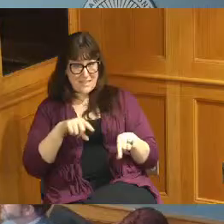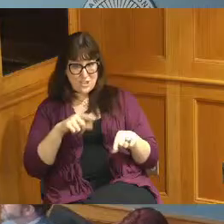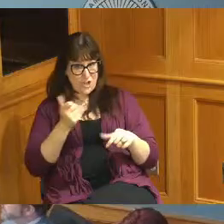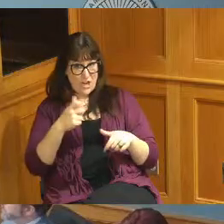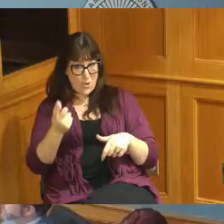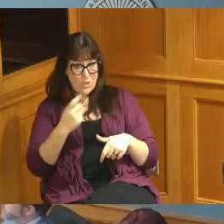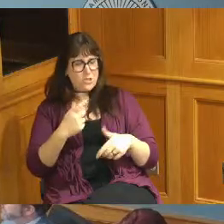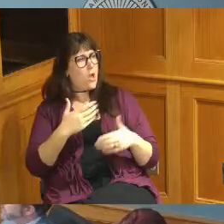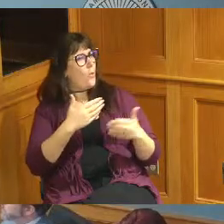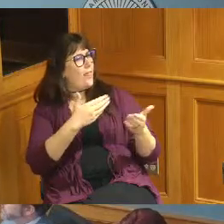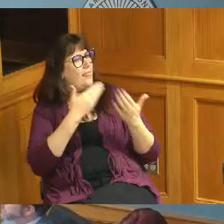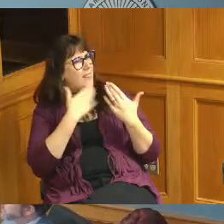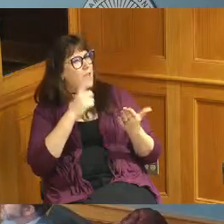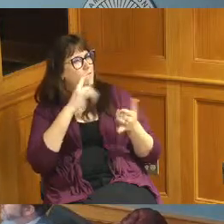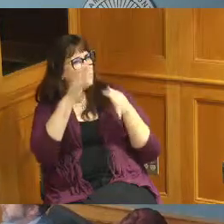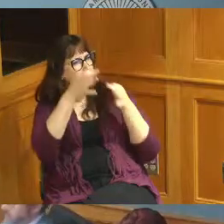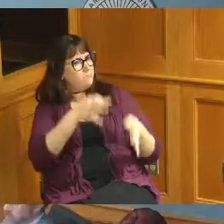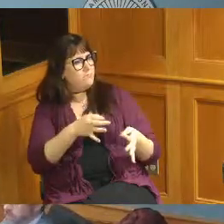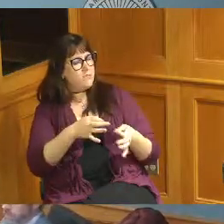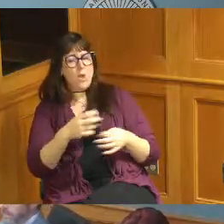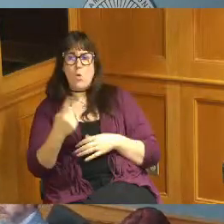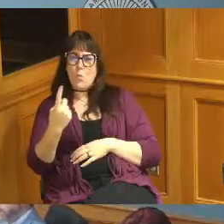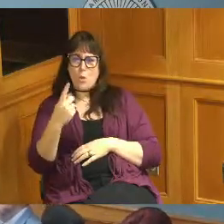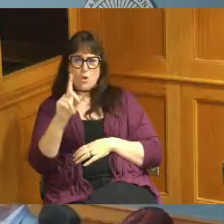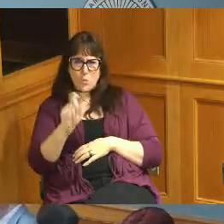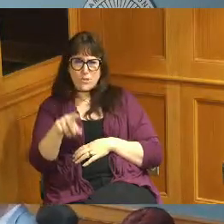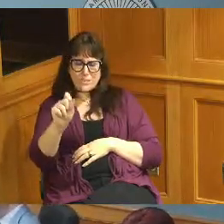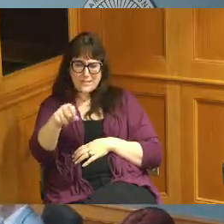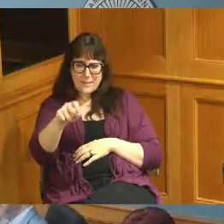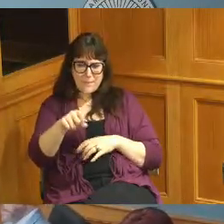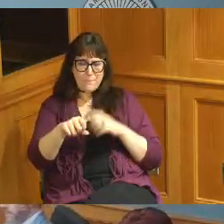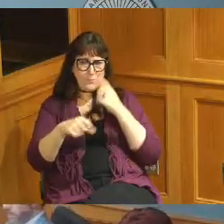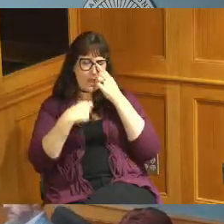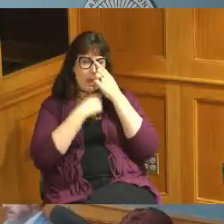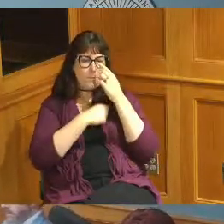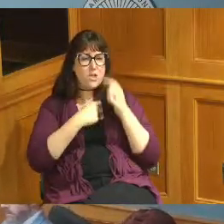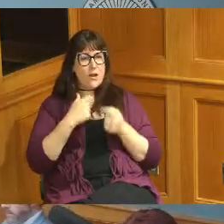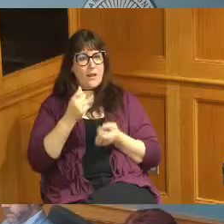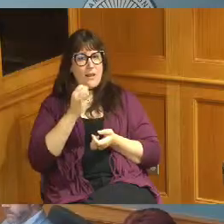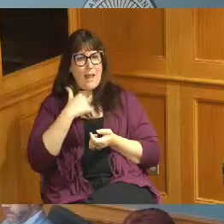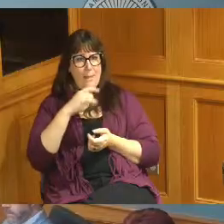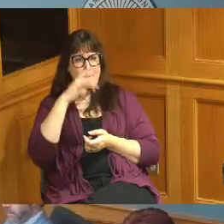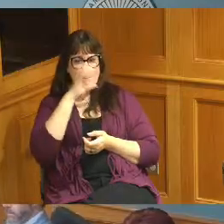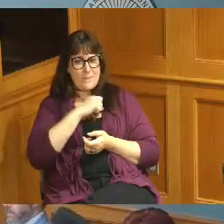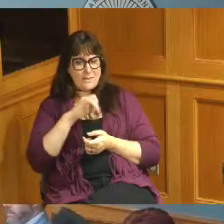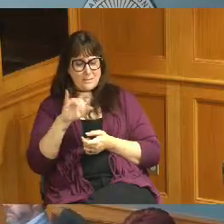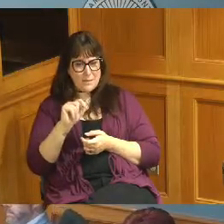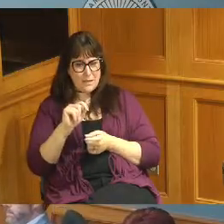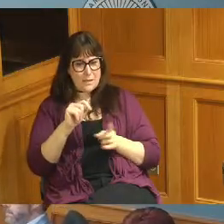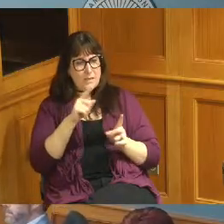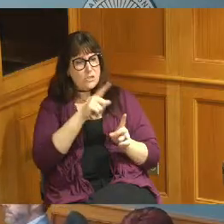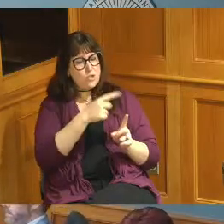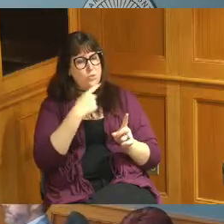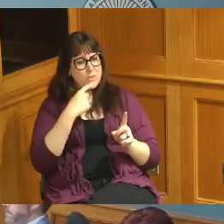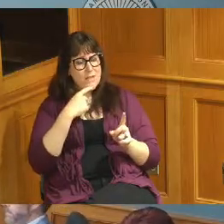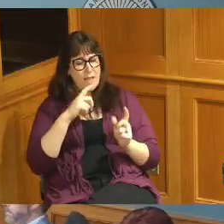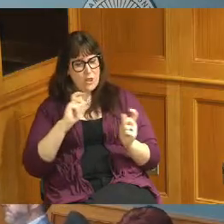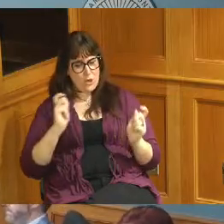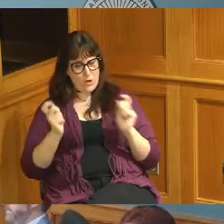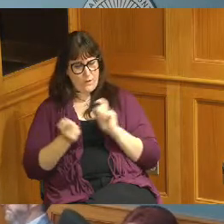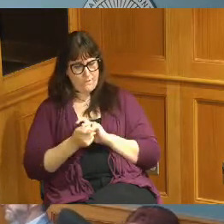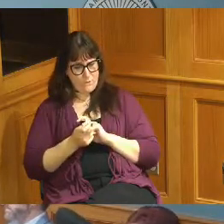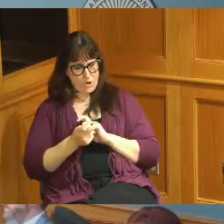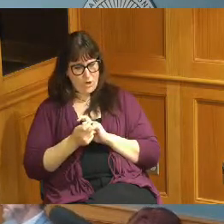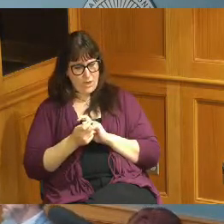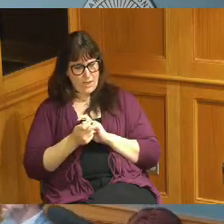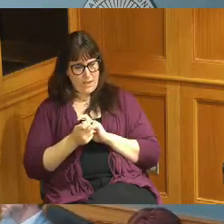for that explanation. I have one question. So, and I'm sorry if I missed it. Did you say that they're converting the parcel